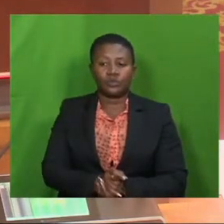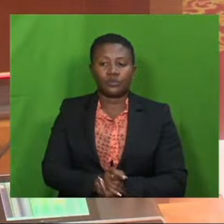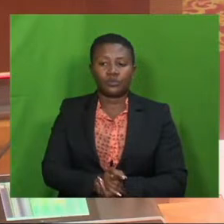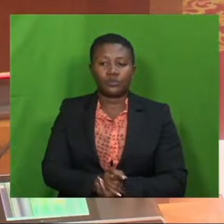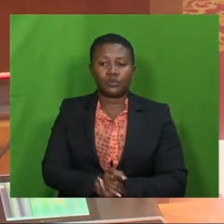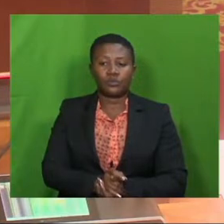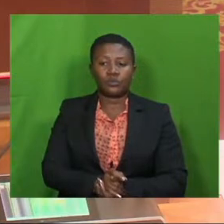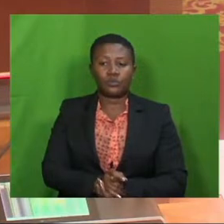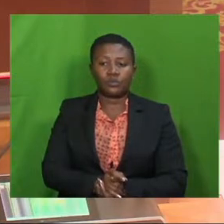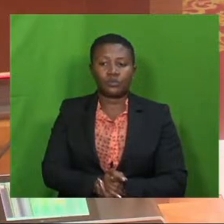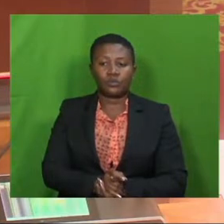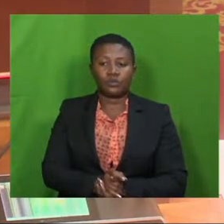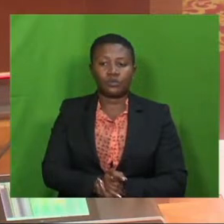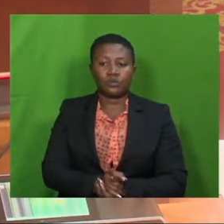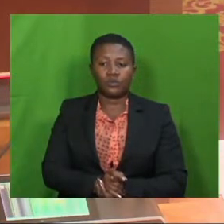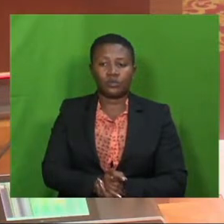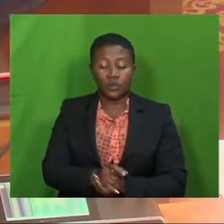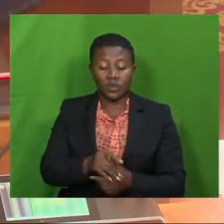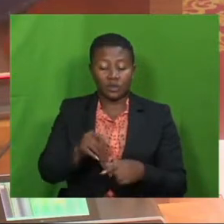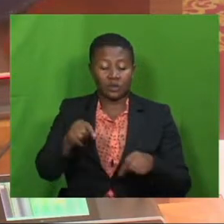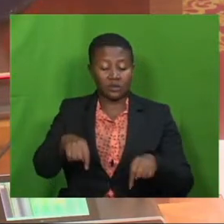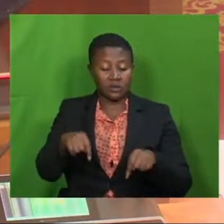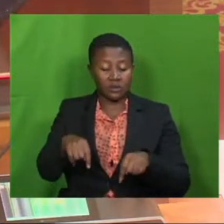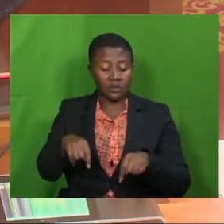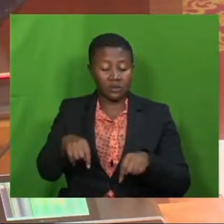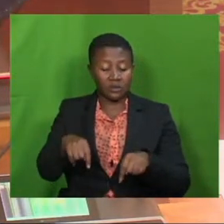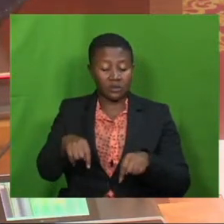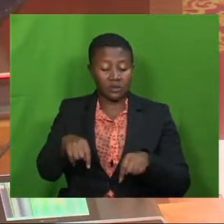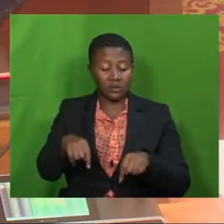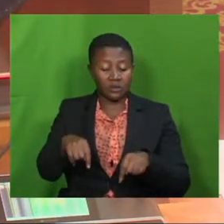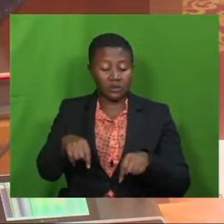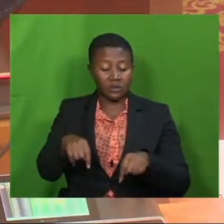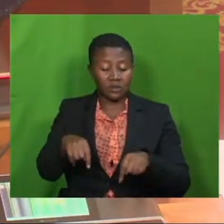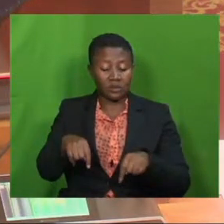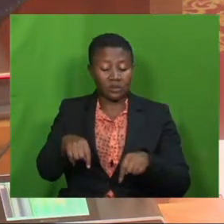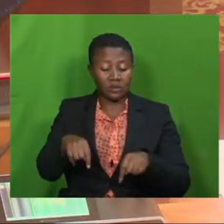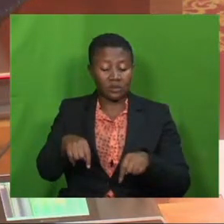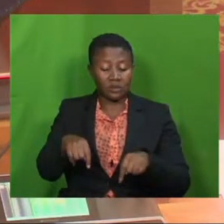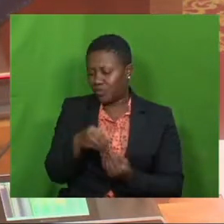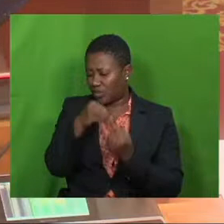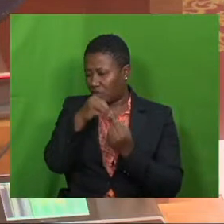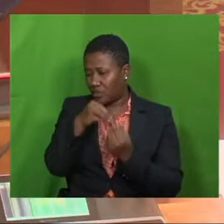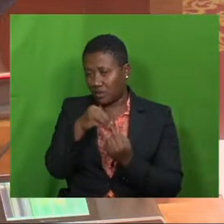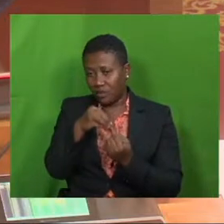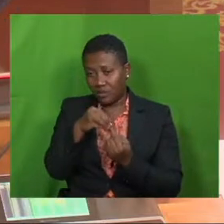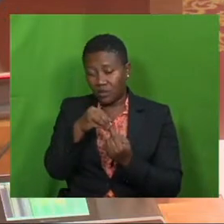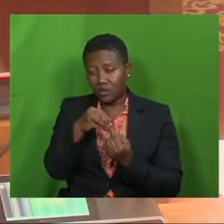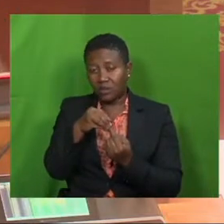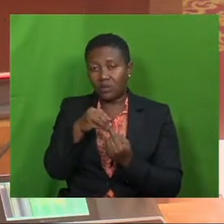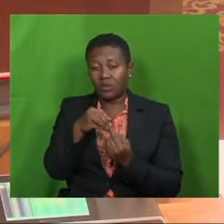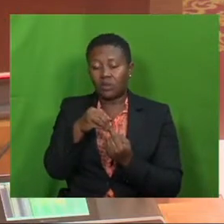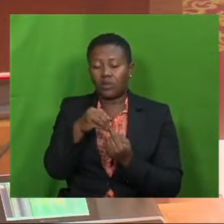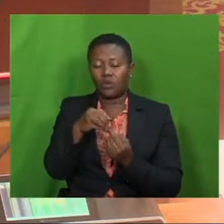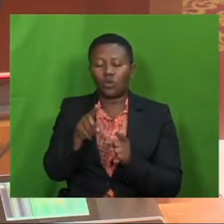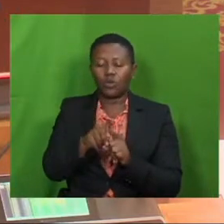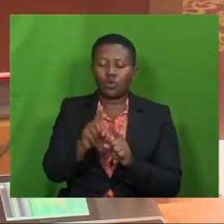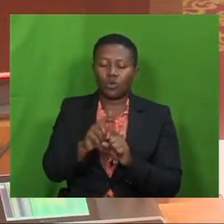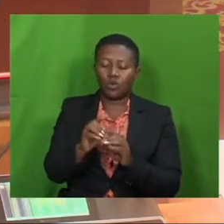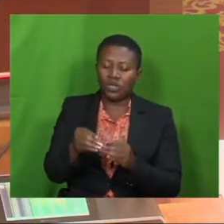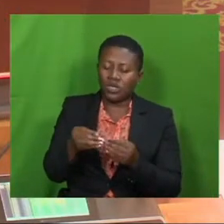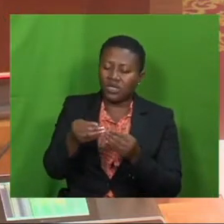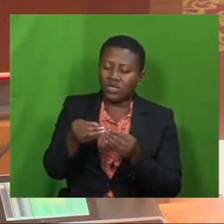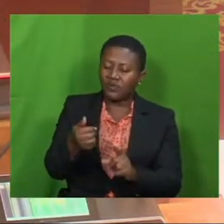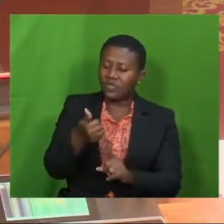Mr. Speaker, this 8th is in itself and offers its own